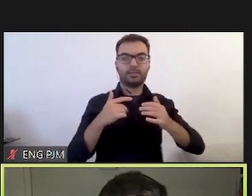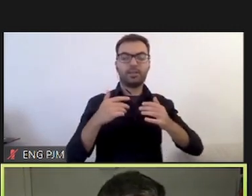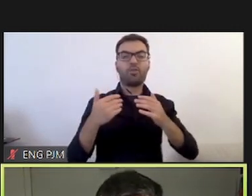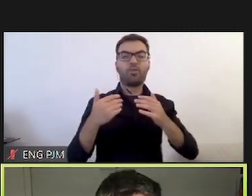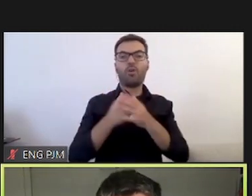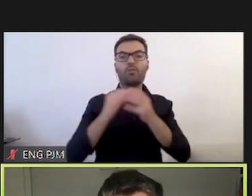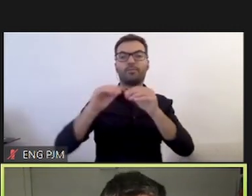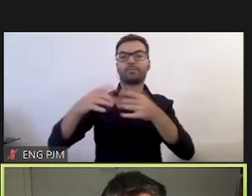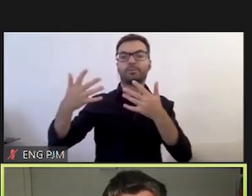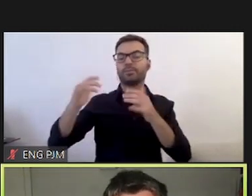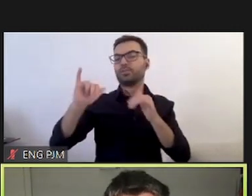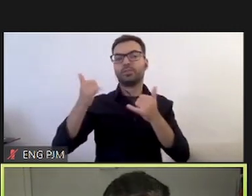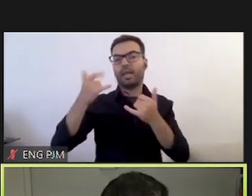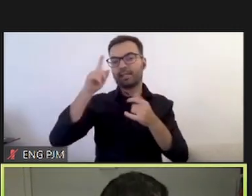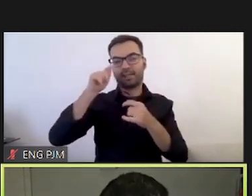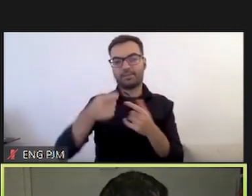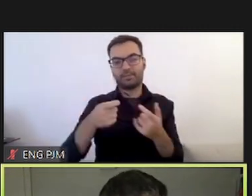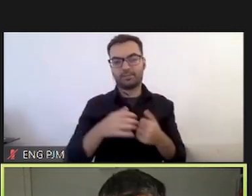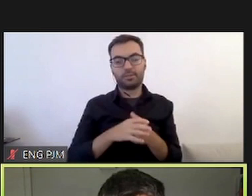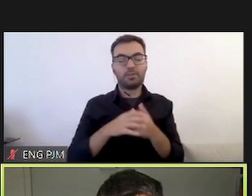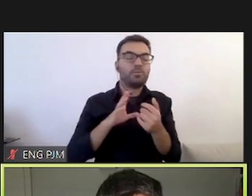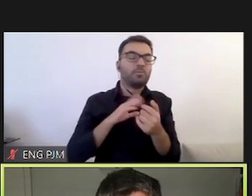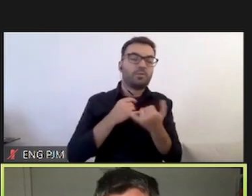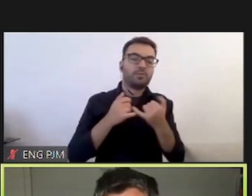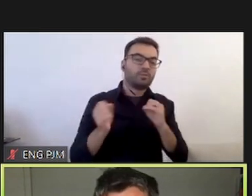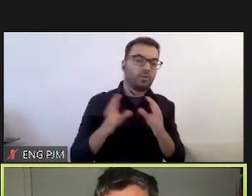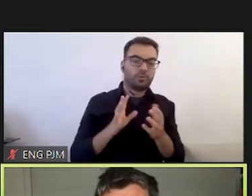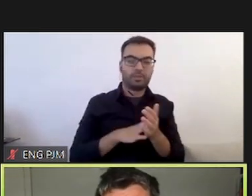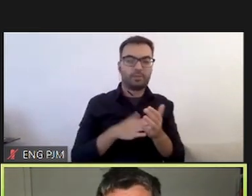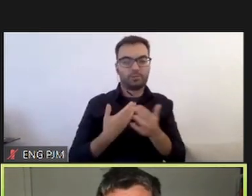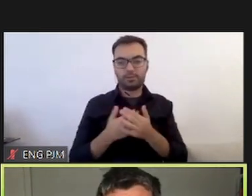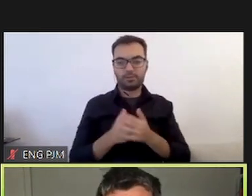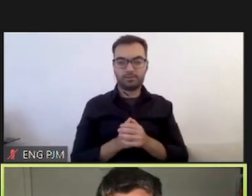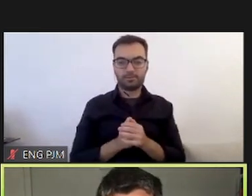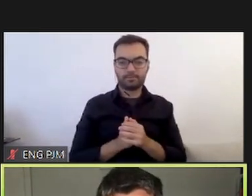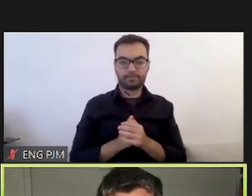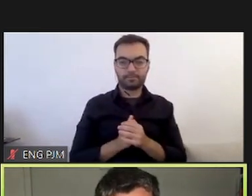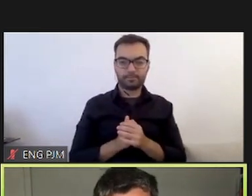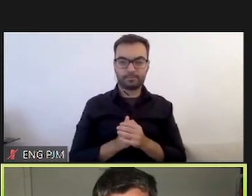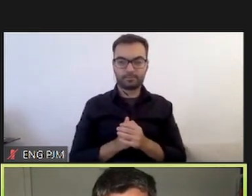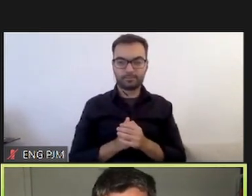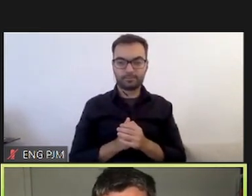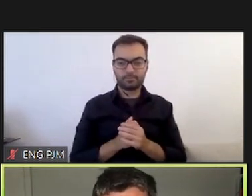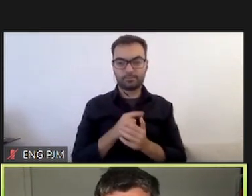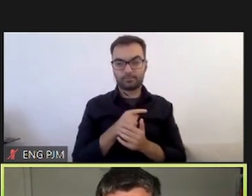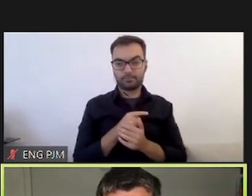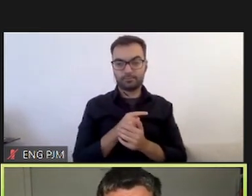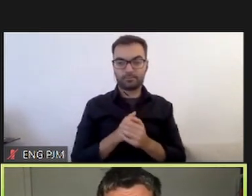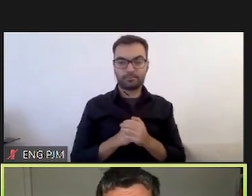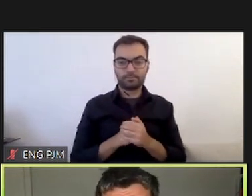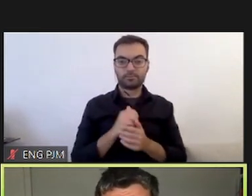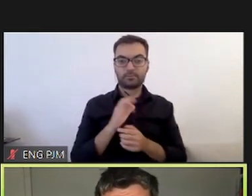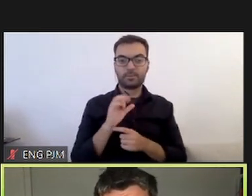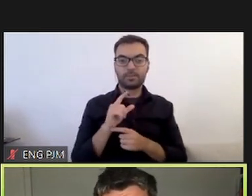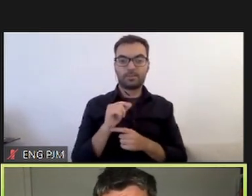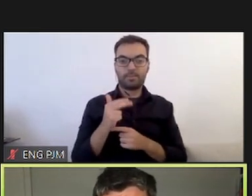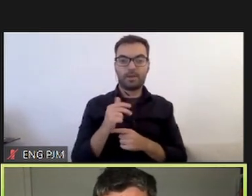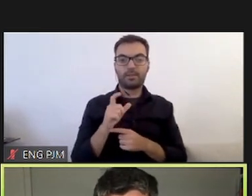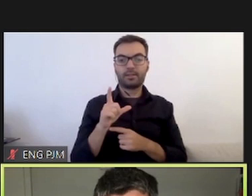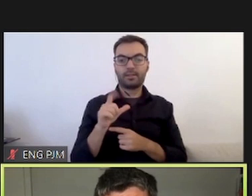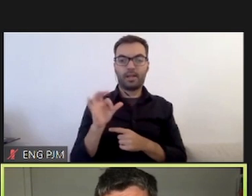new tab? It might be in the different way. So for example, you can just do something like that. Span